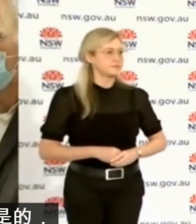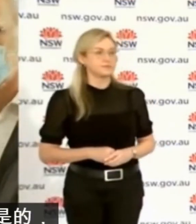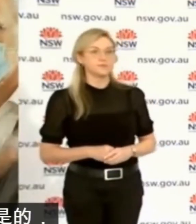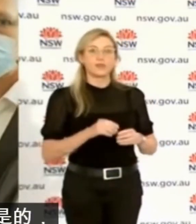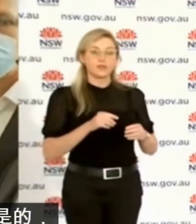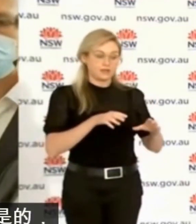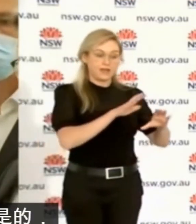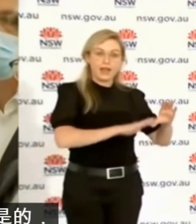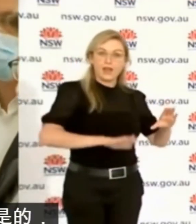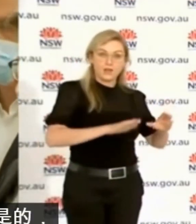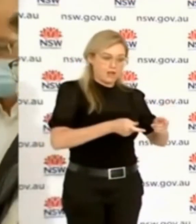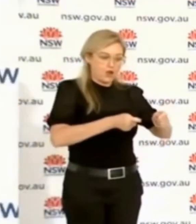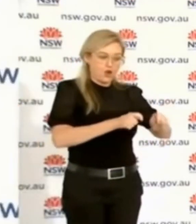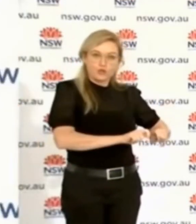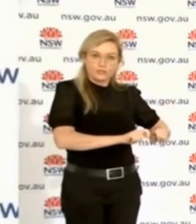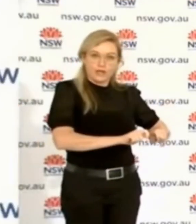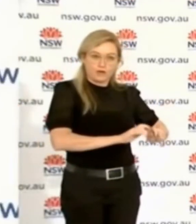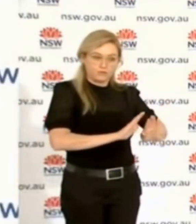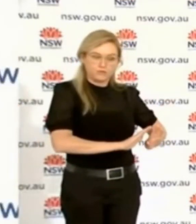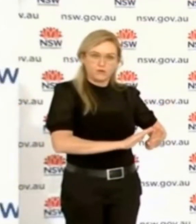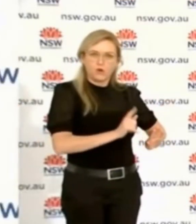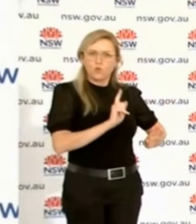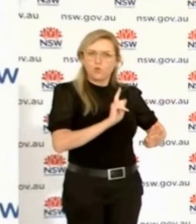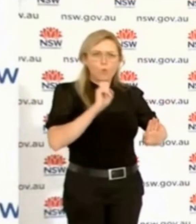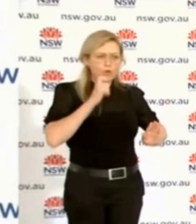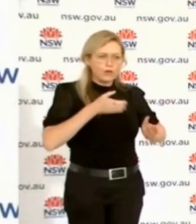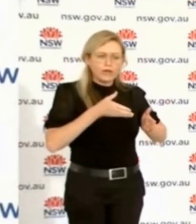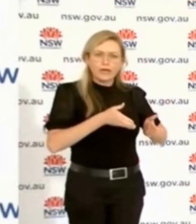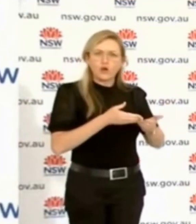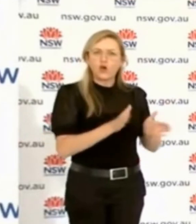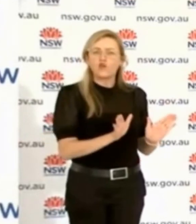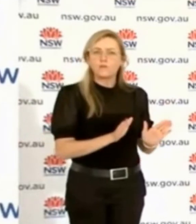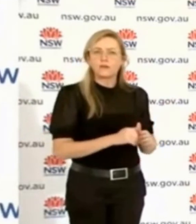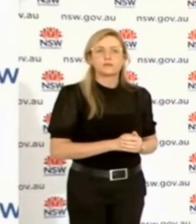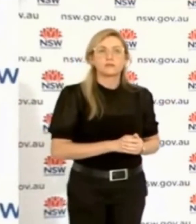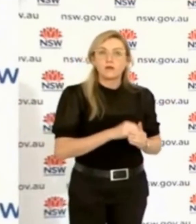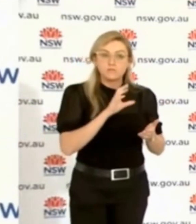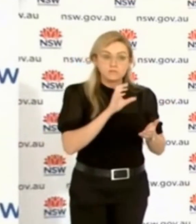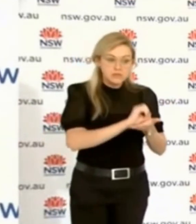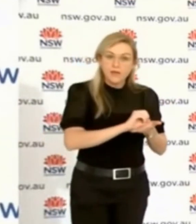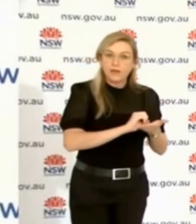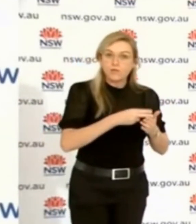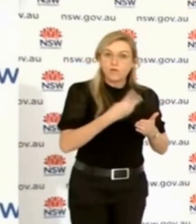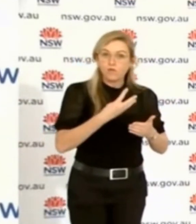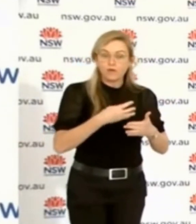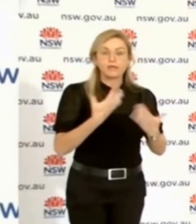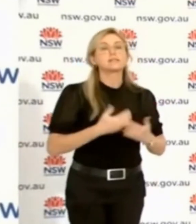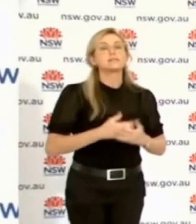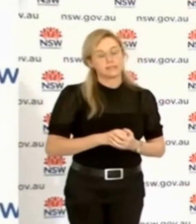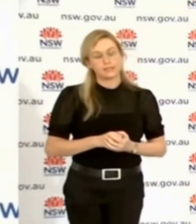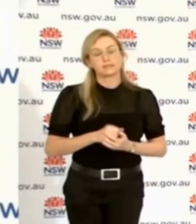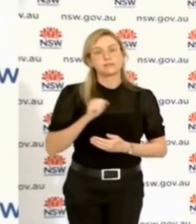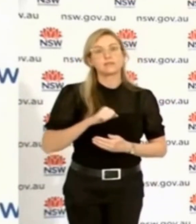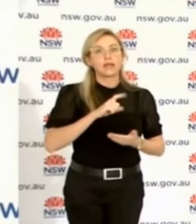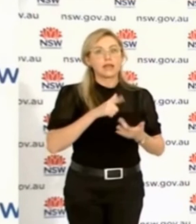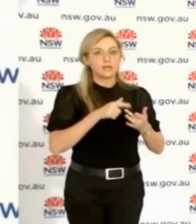come out? No cases for 14 days? Yeah, look, we've set those parameters in place. It's about no cases, absolutely no cases in the community for 14 days. We look at sewage surveillance,